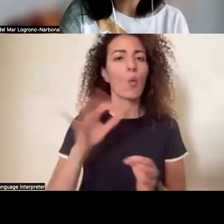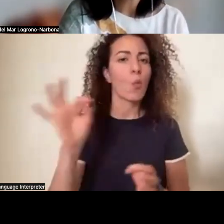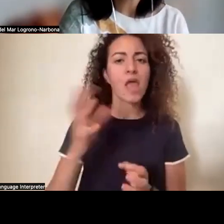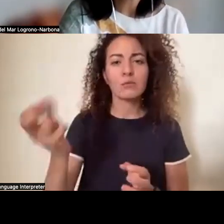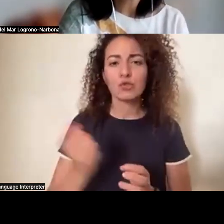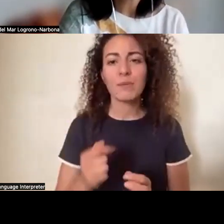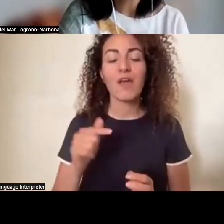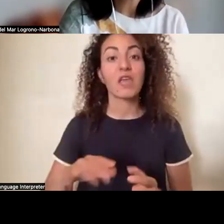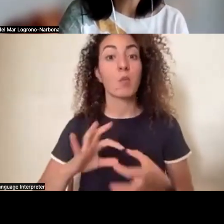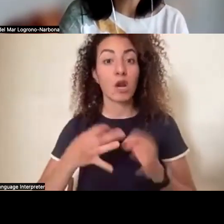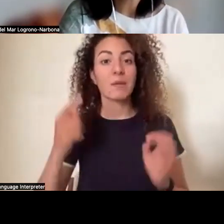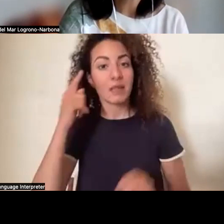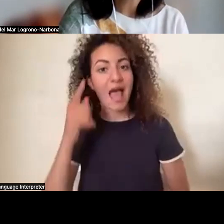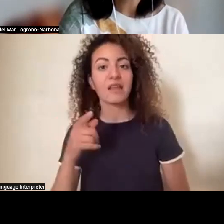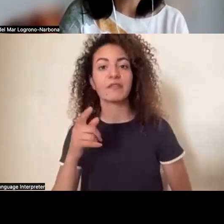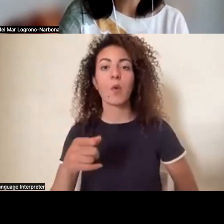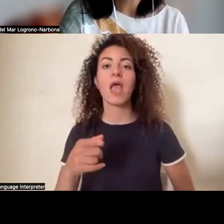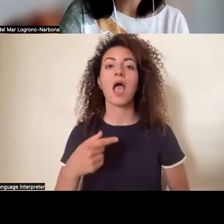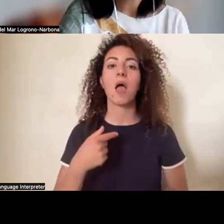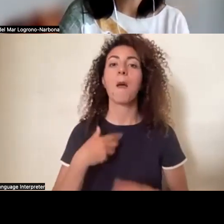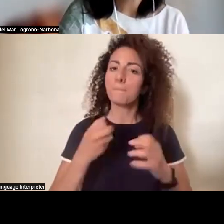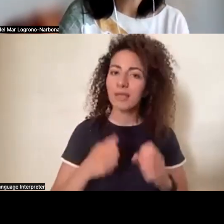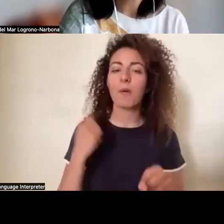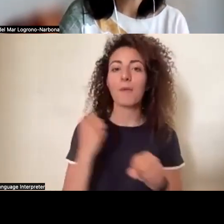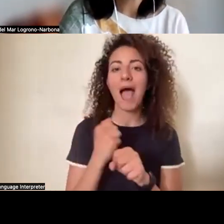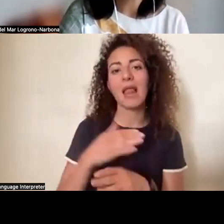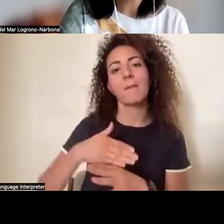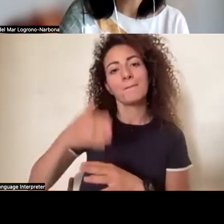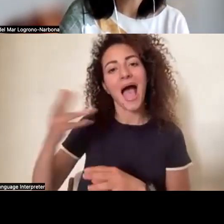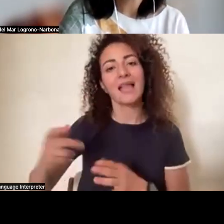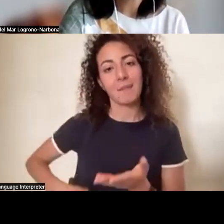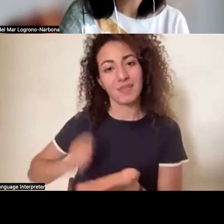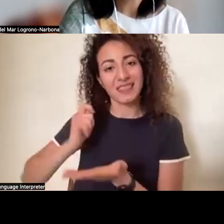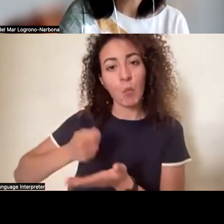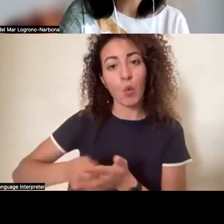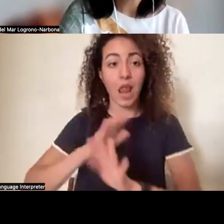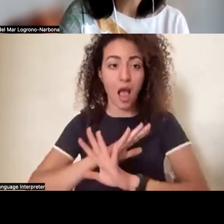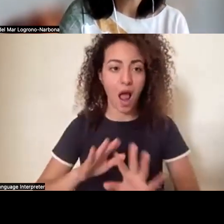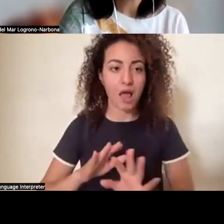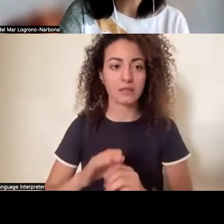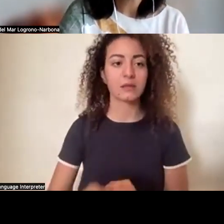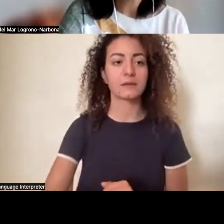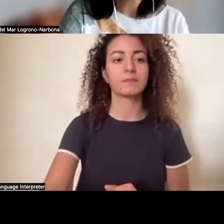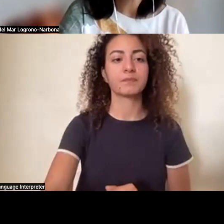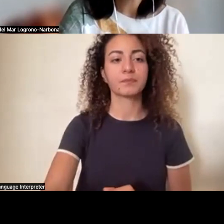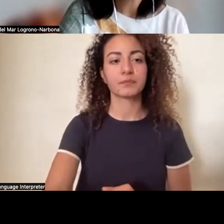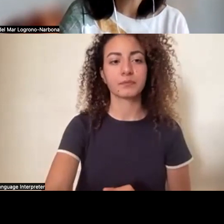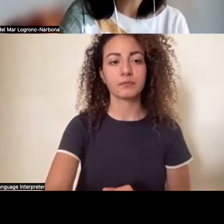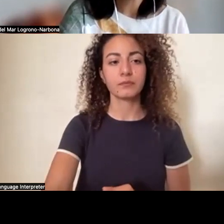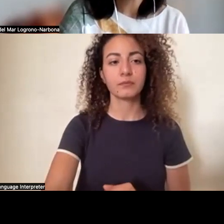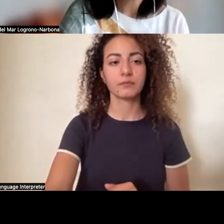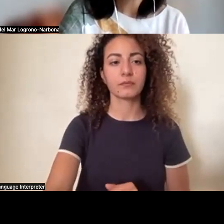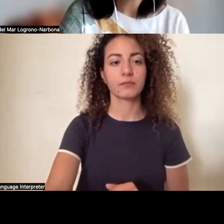to carry this on after the funding is done. And I mean, interested to know